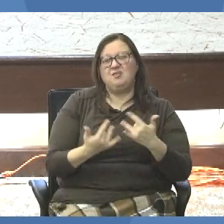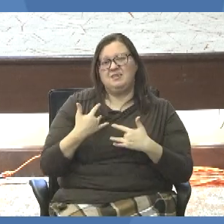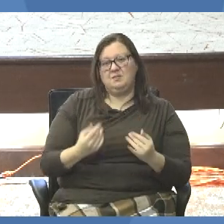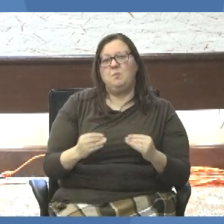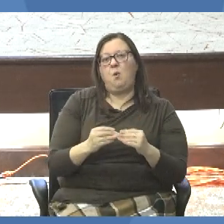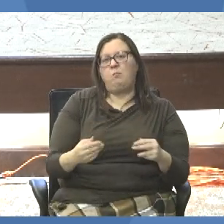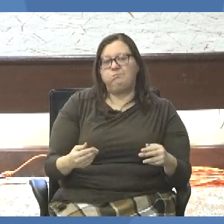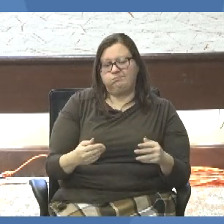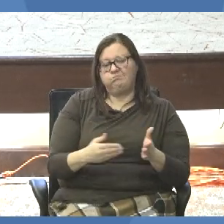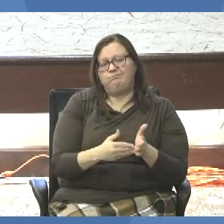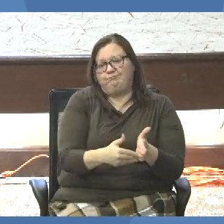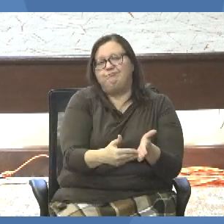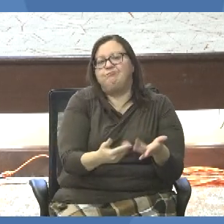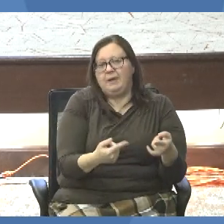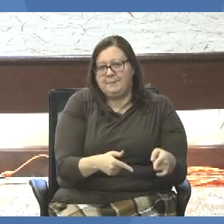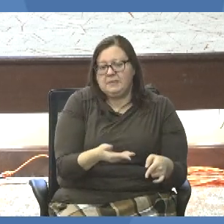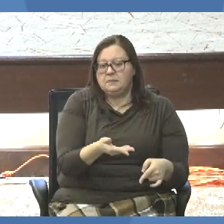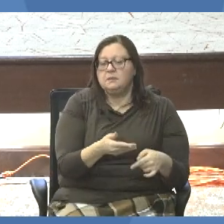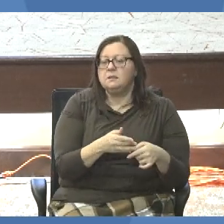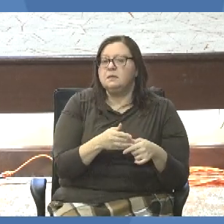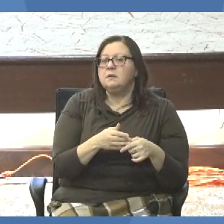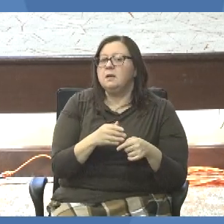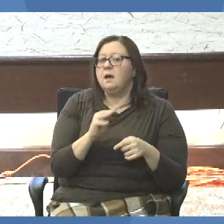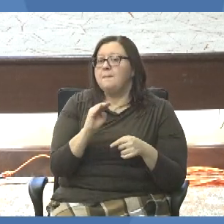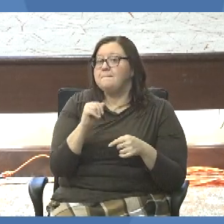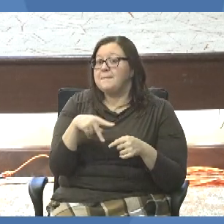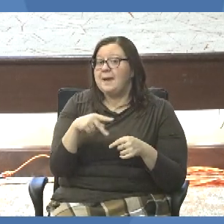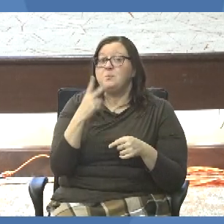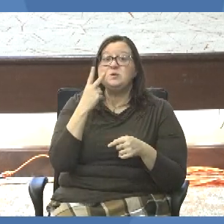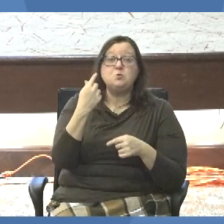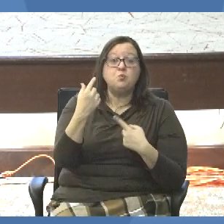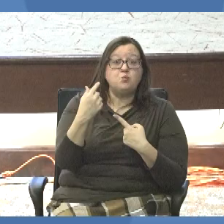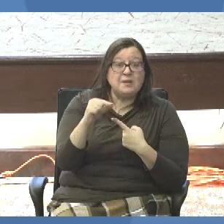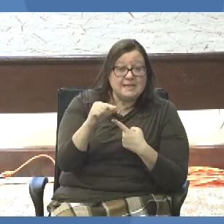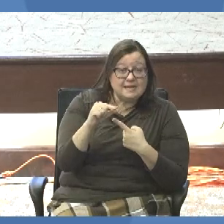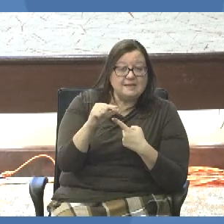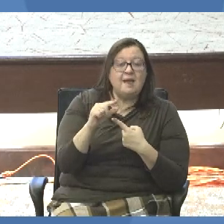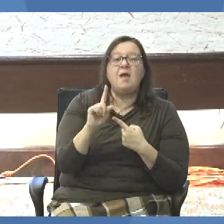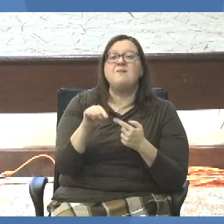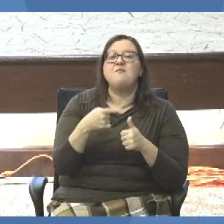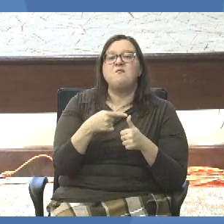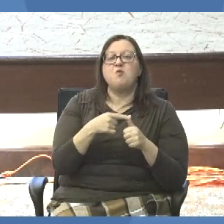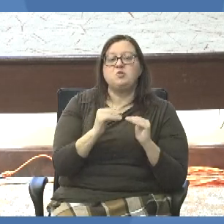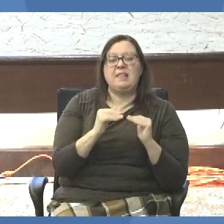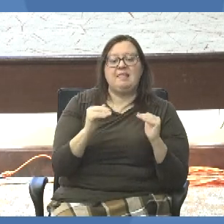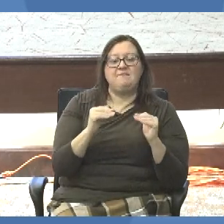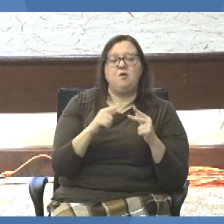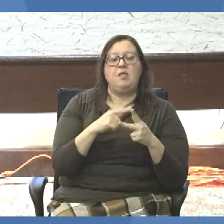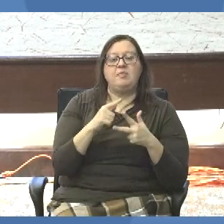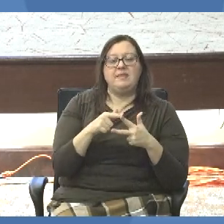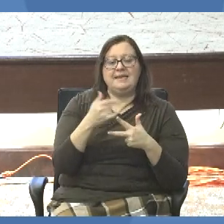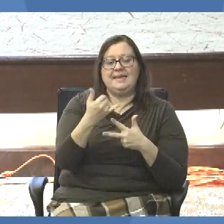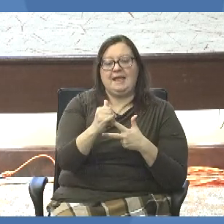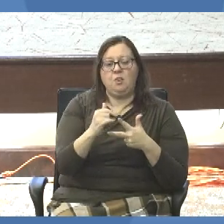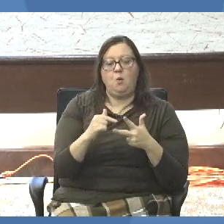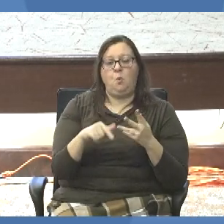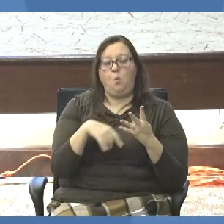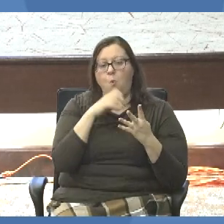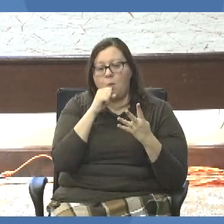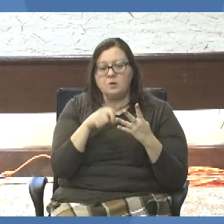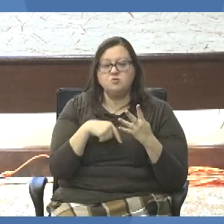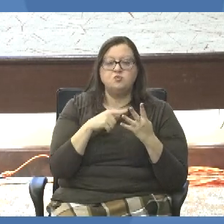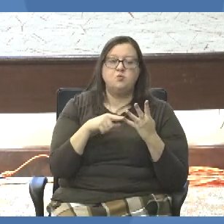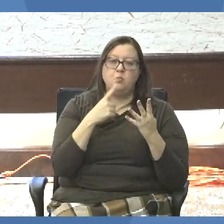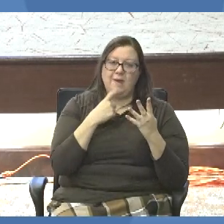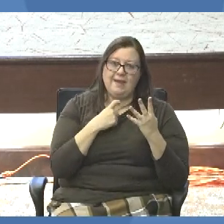going to cause more fire incidents. So on this map, the way to read it is green is the first level, then it goes yellow, orange, red. And so you can see where